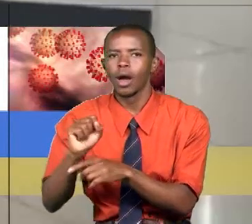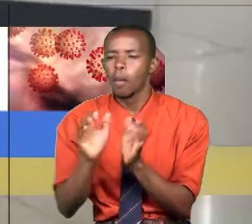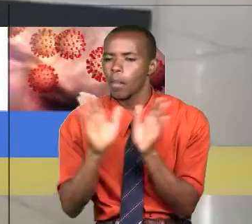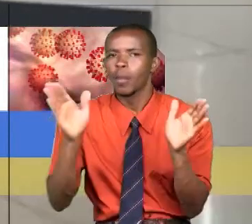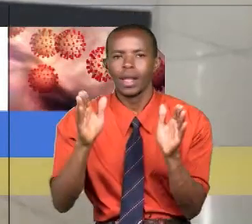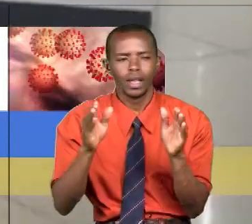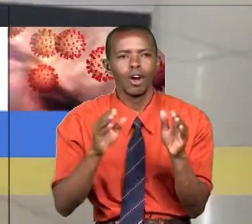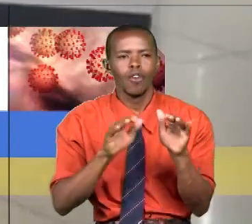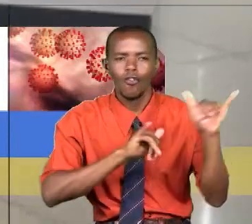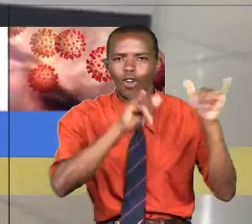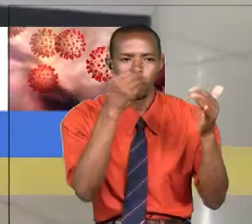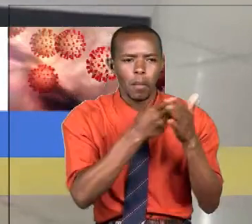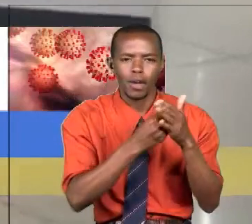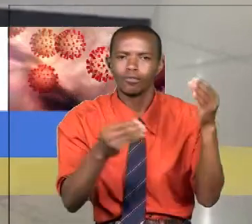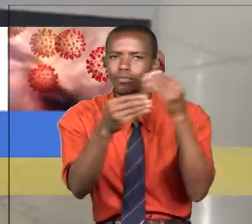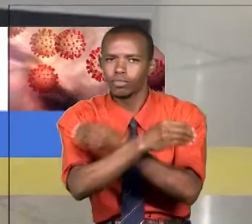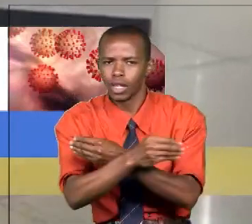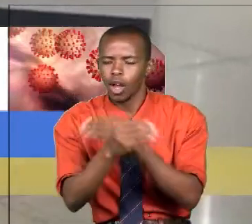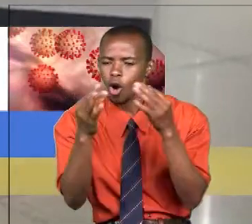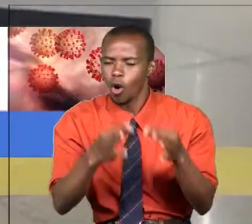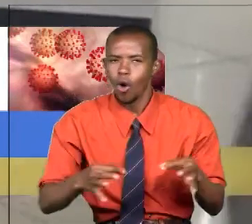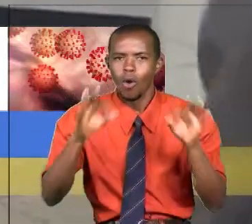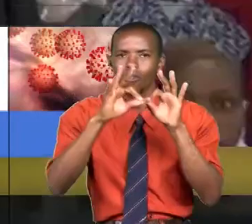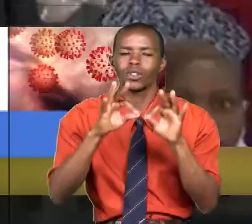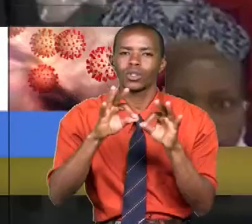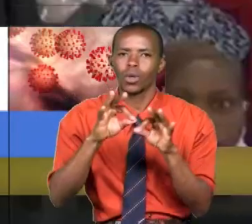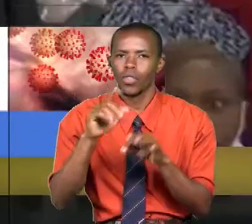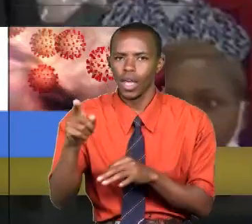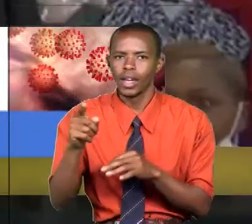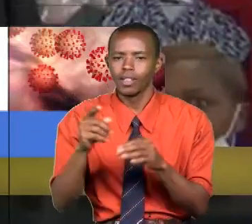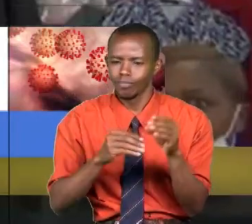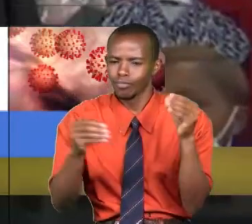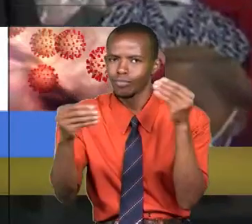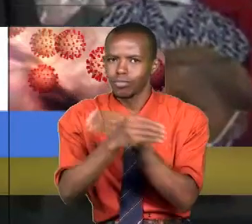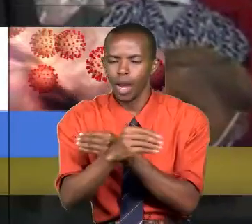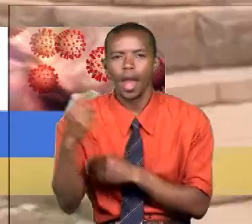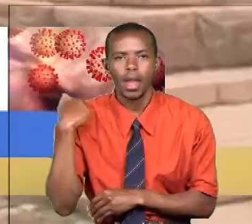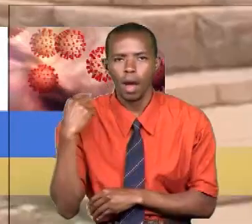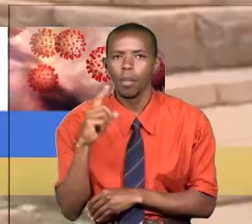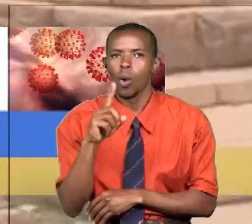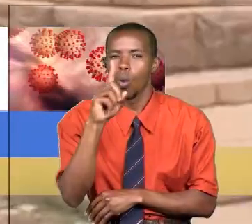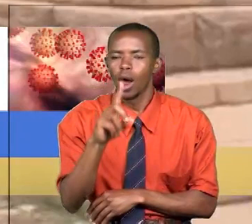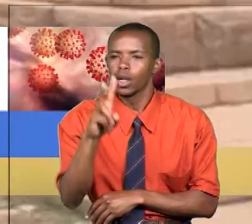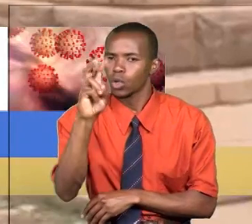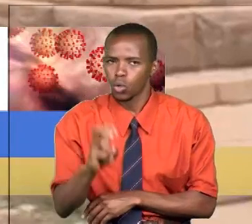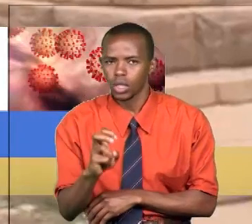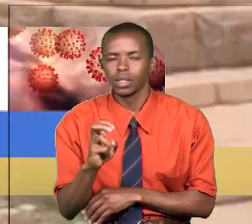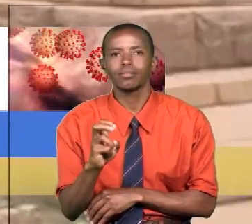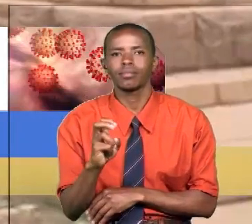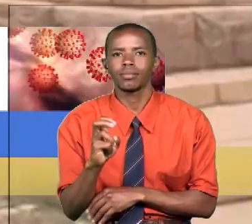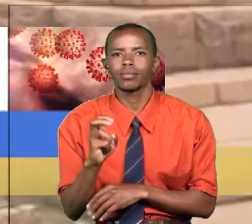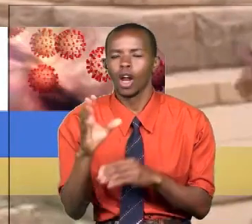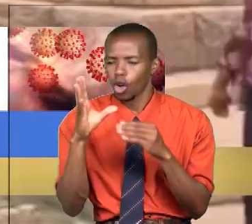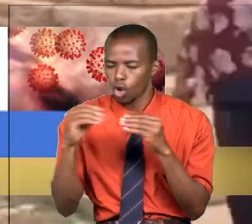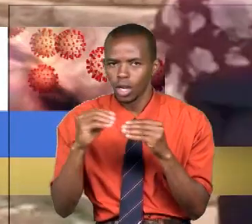the forex from bureaucrats detained at the official RBZ ruling auction exchange rate at $120 this week, plus